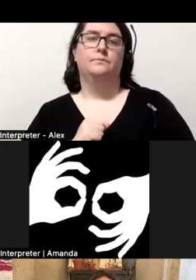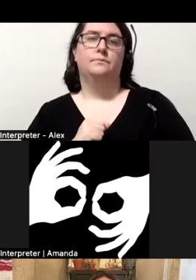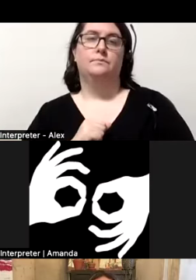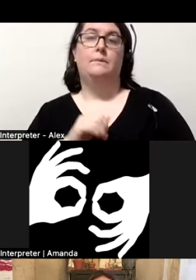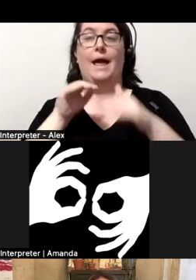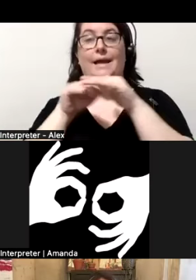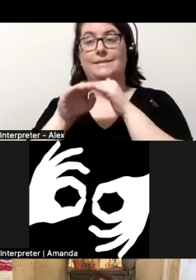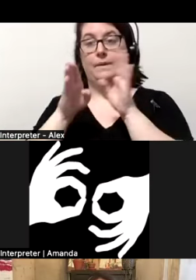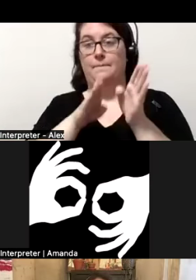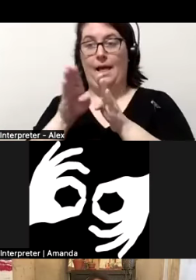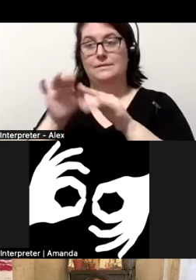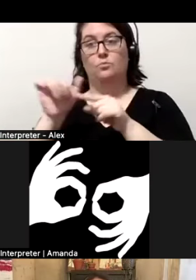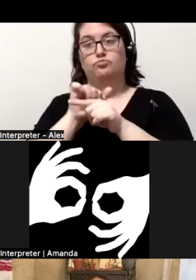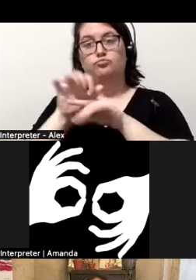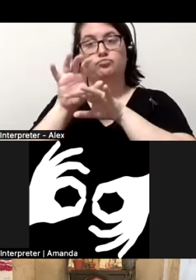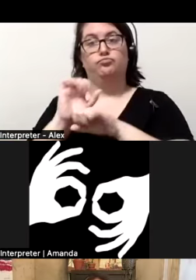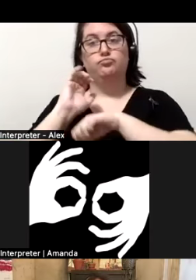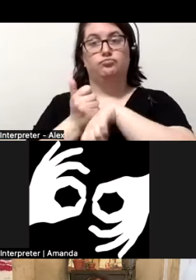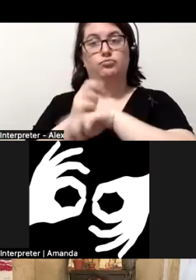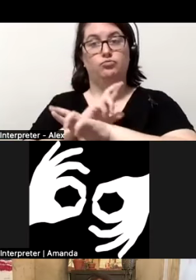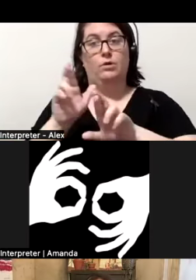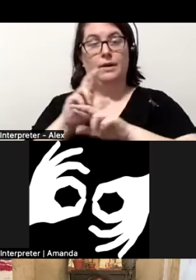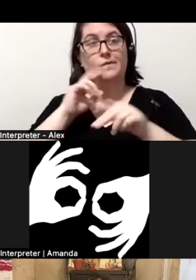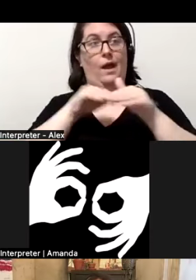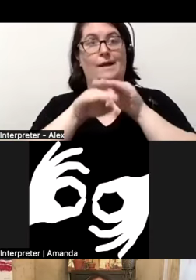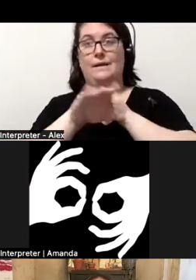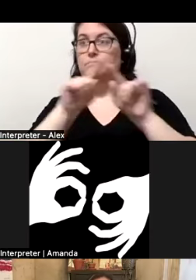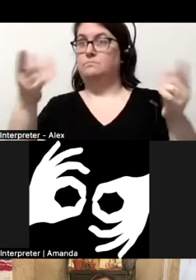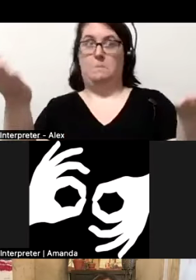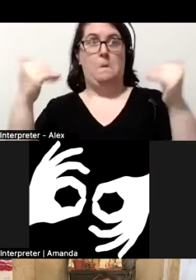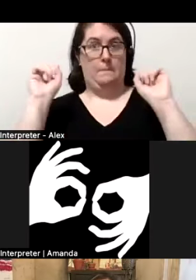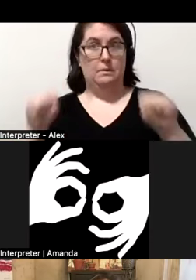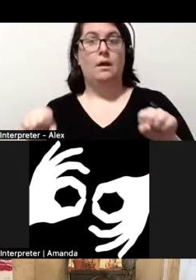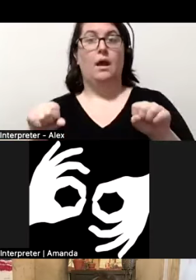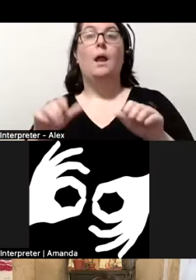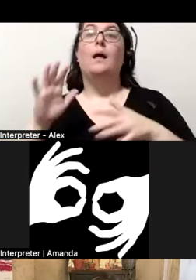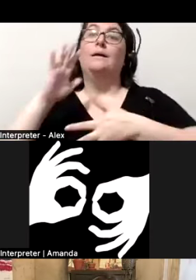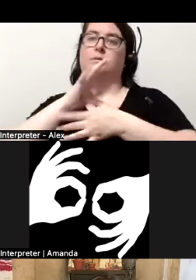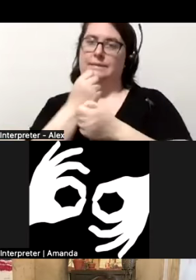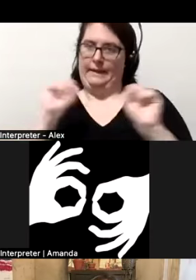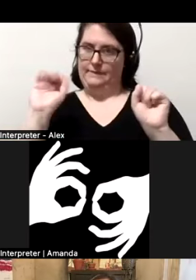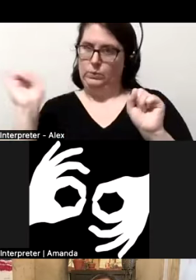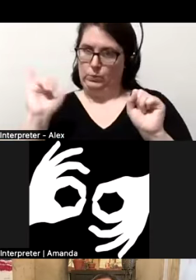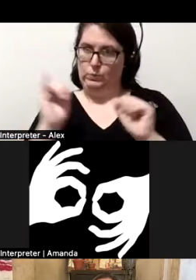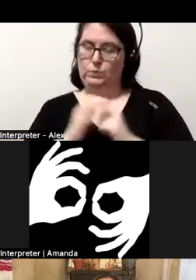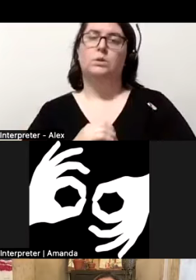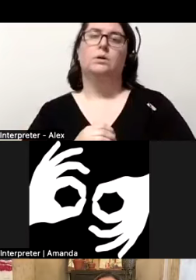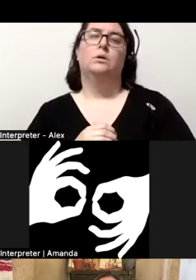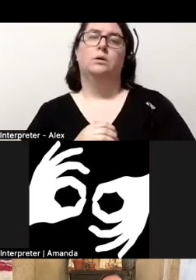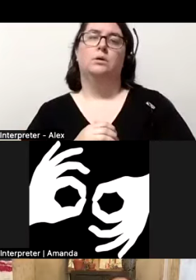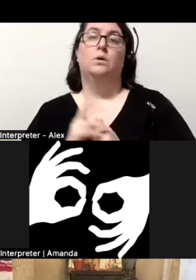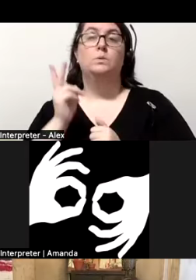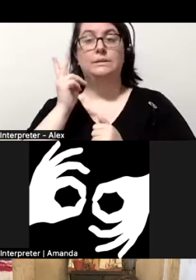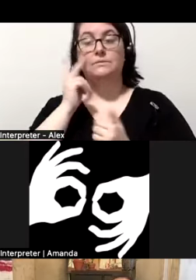Accessibility plans and practices are in place to ensure access to participation and safety is prioritized. We want to see that